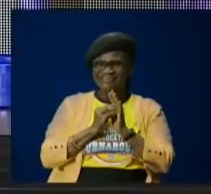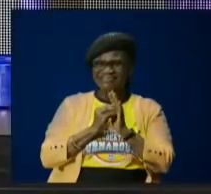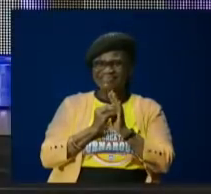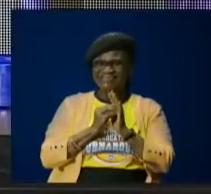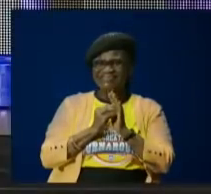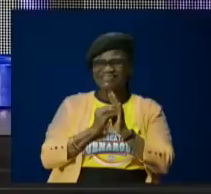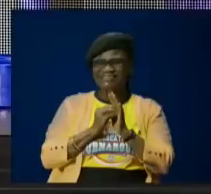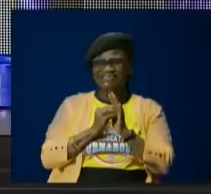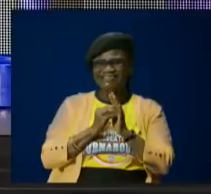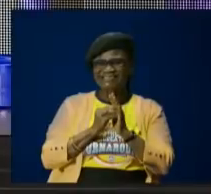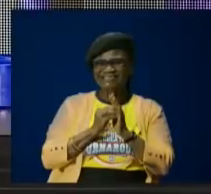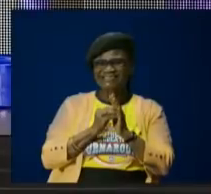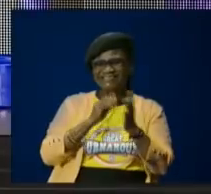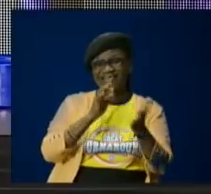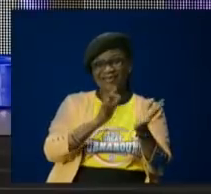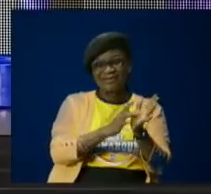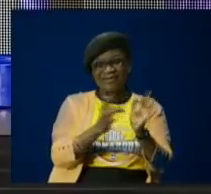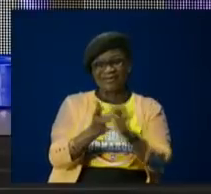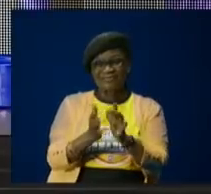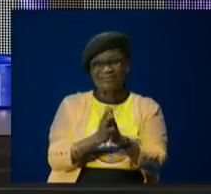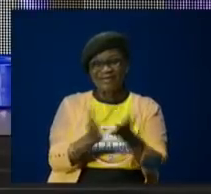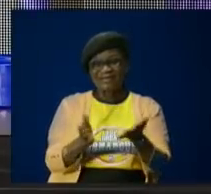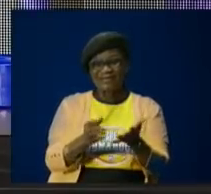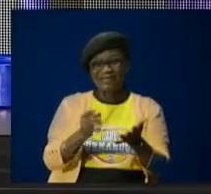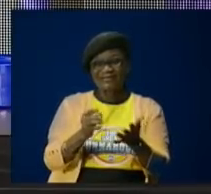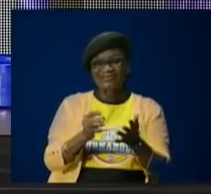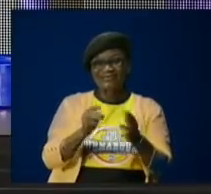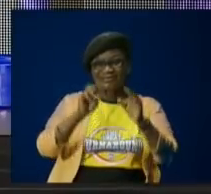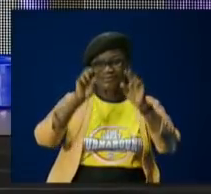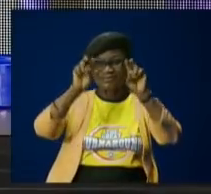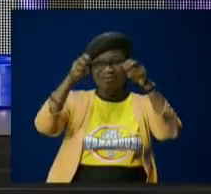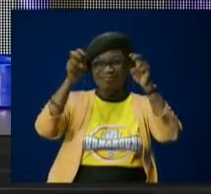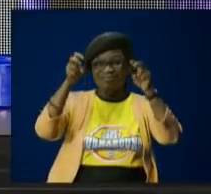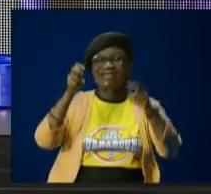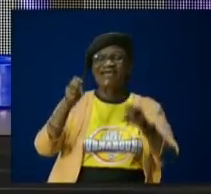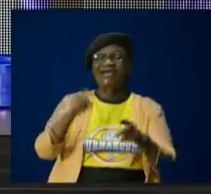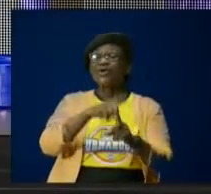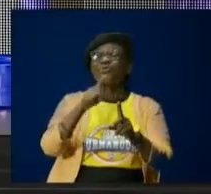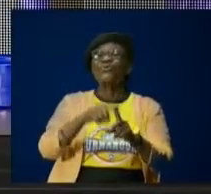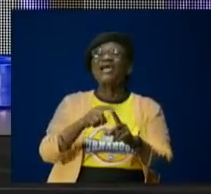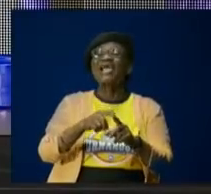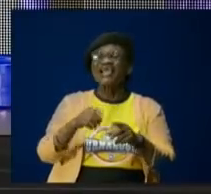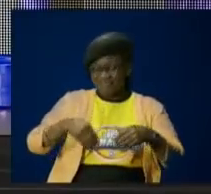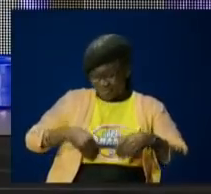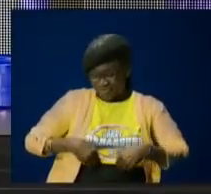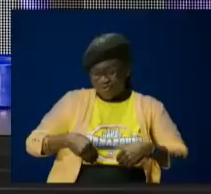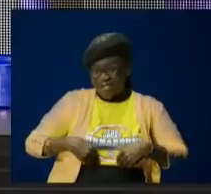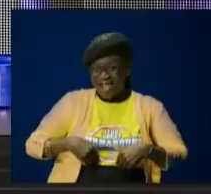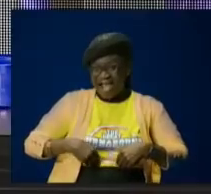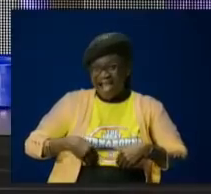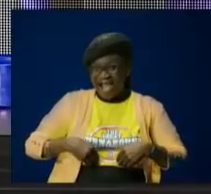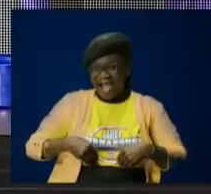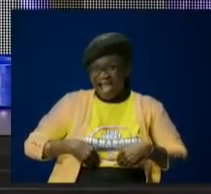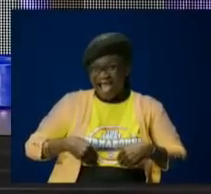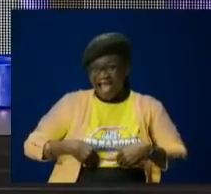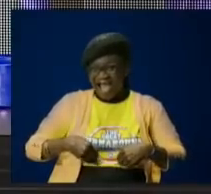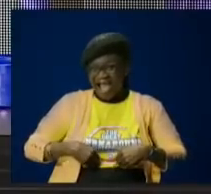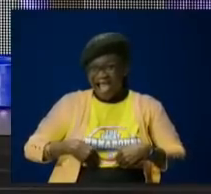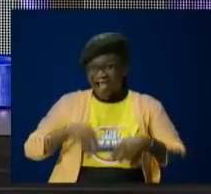you know that when these young adults come, they load us with